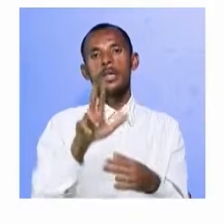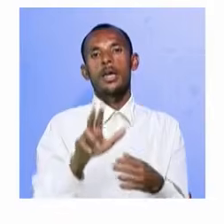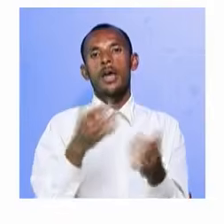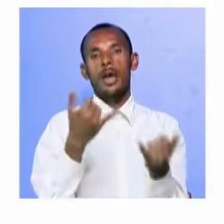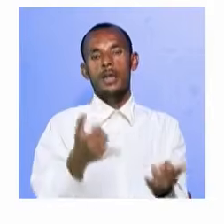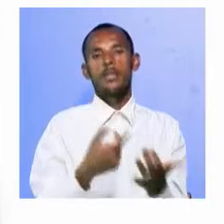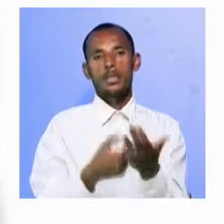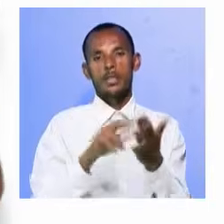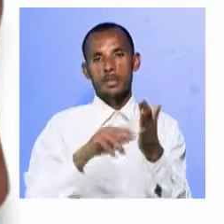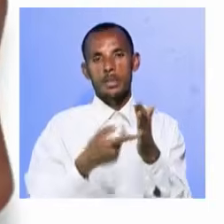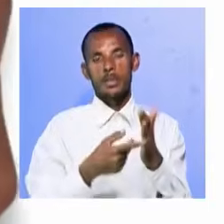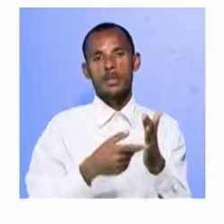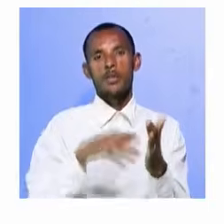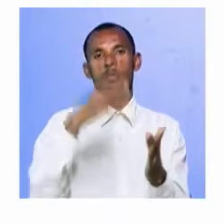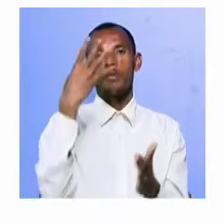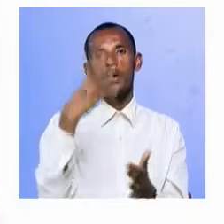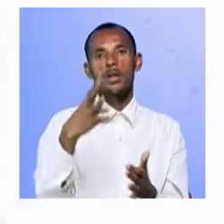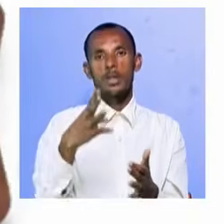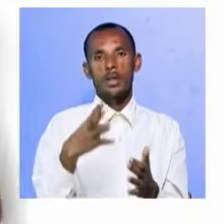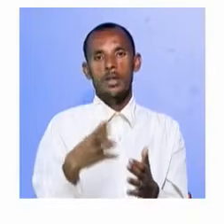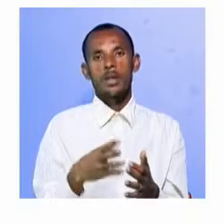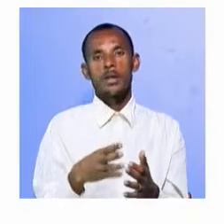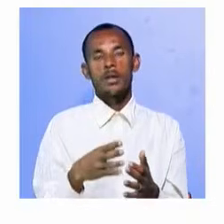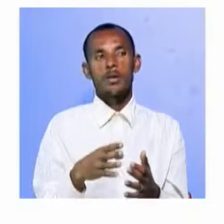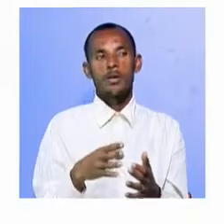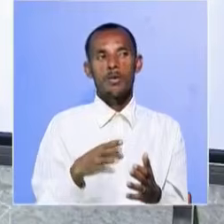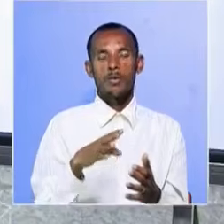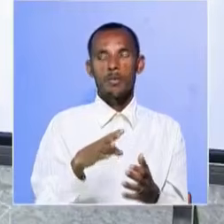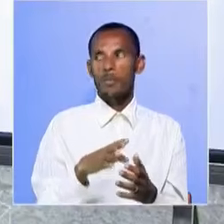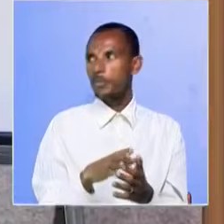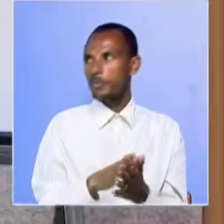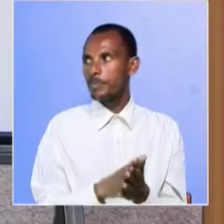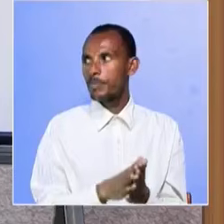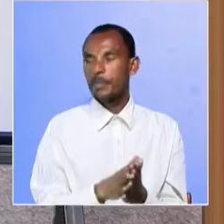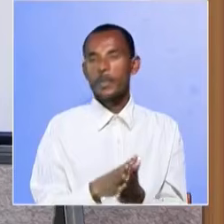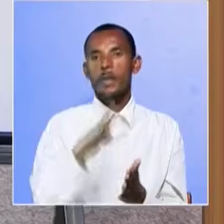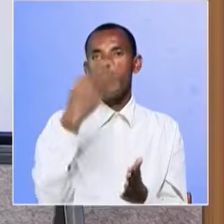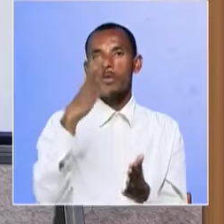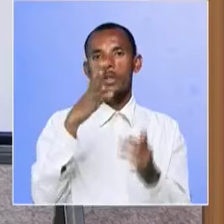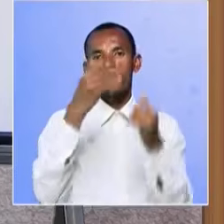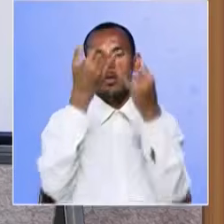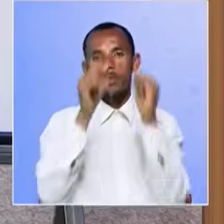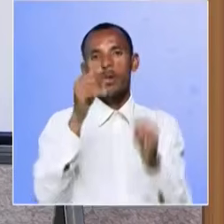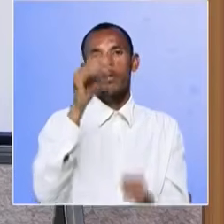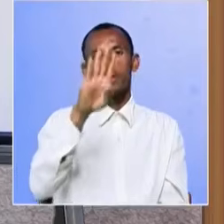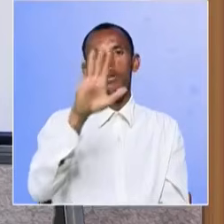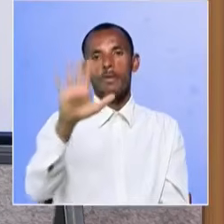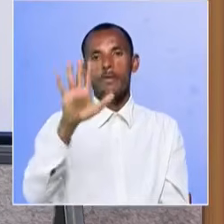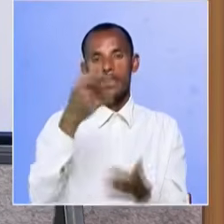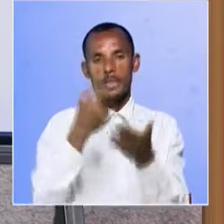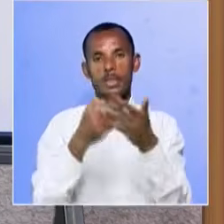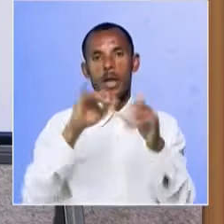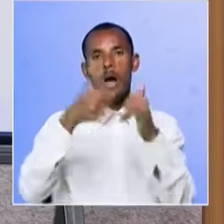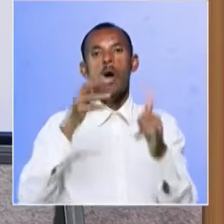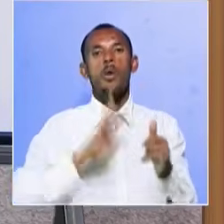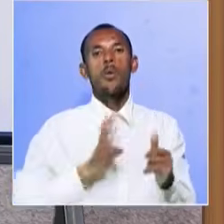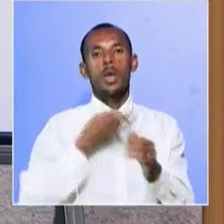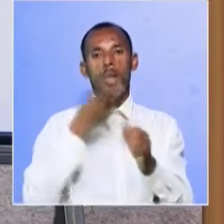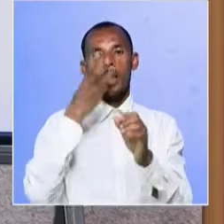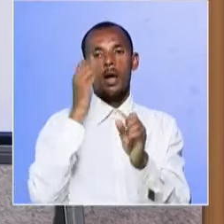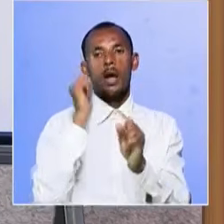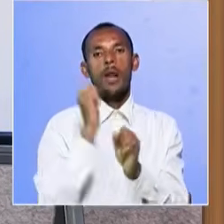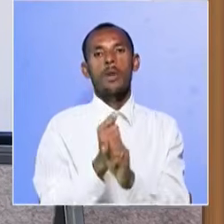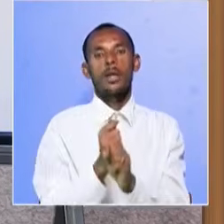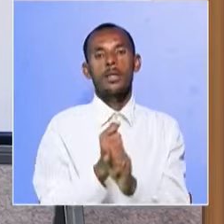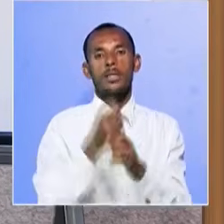14 over 45. Okay, so this is how we calculate